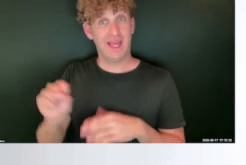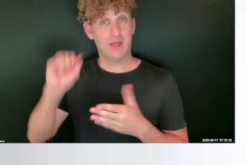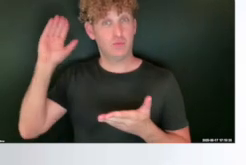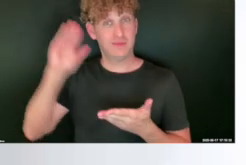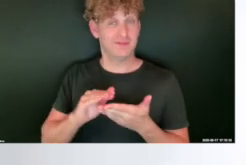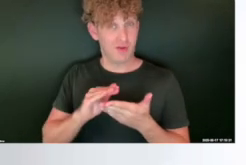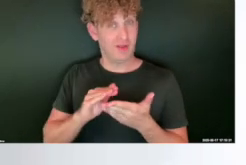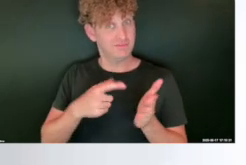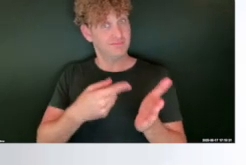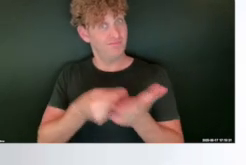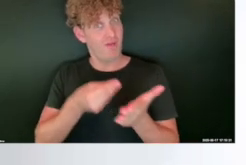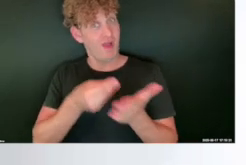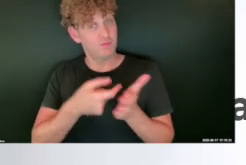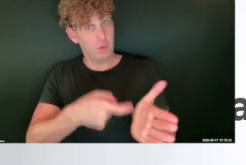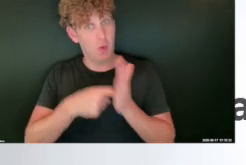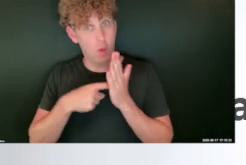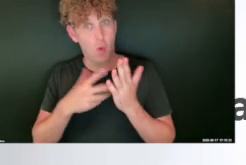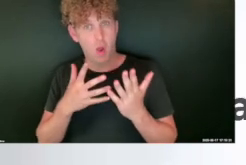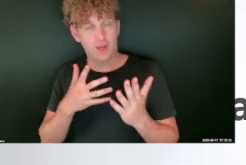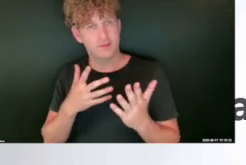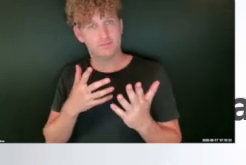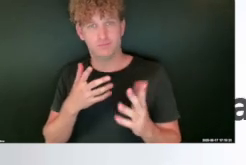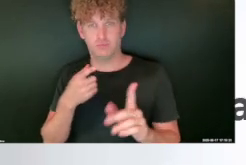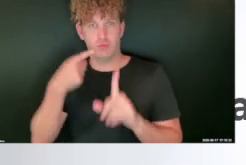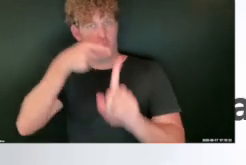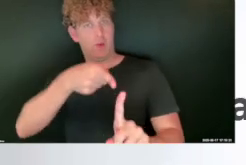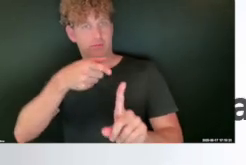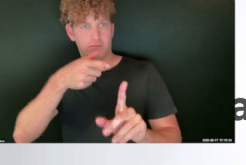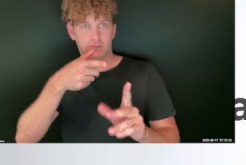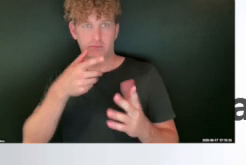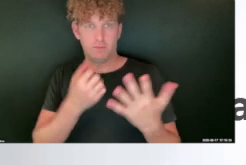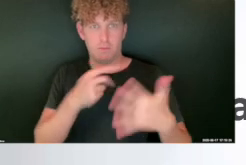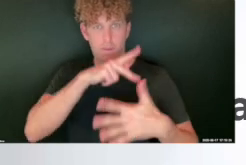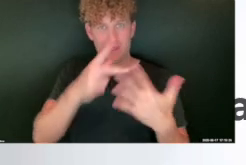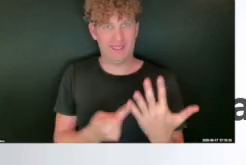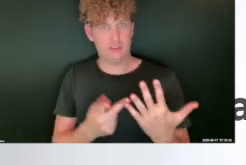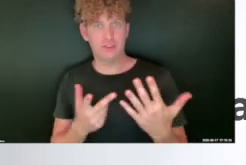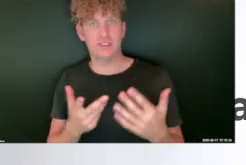It's important to note, apologies, we're still on the budget slide. I was